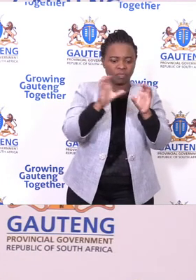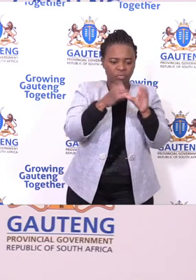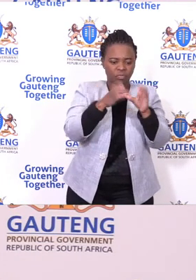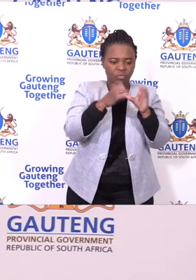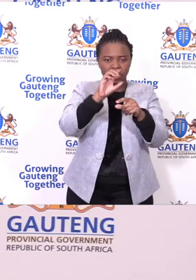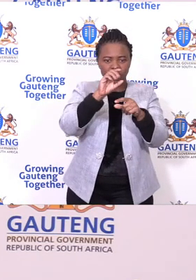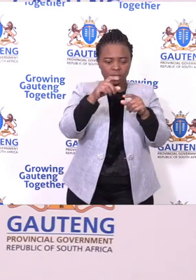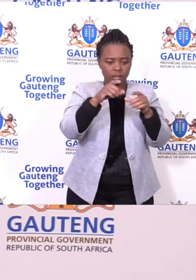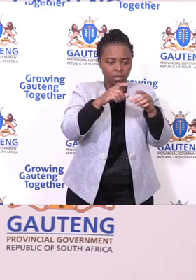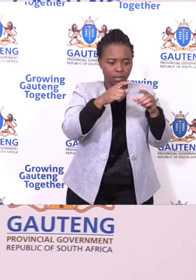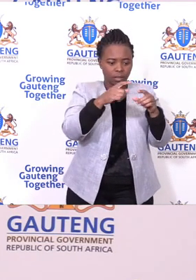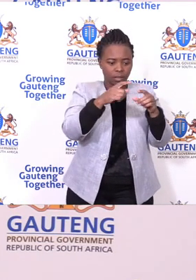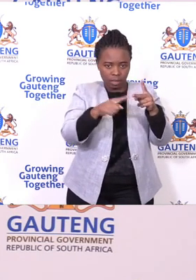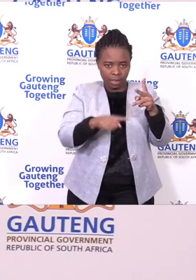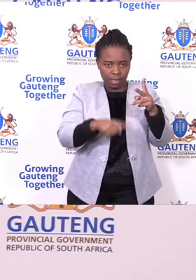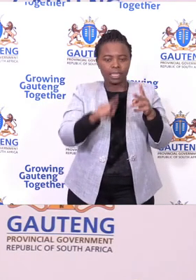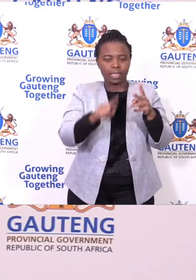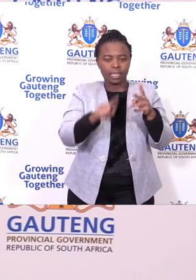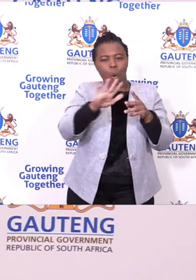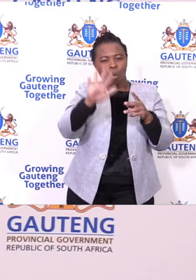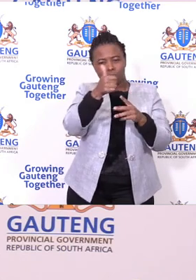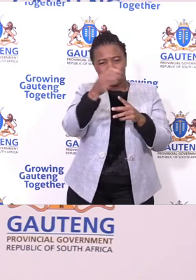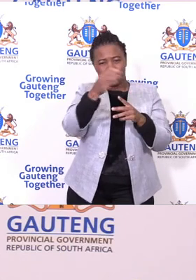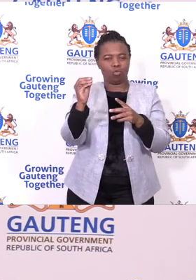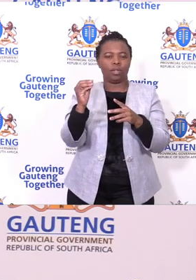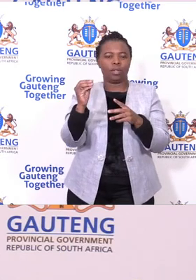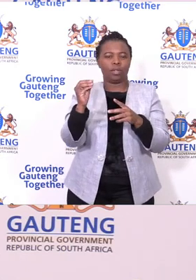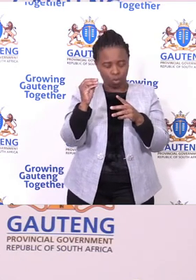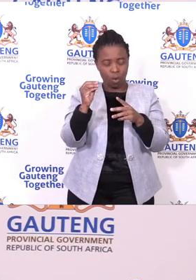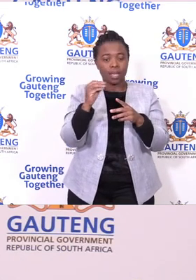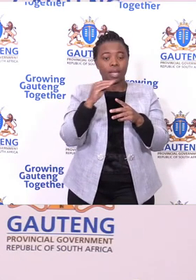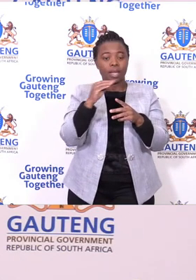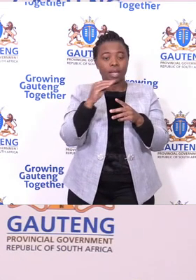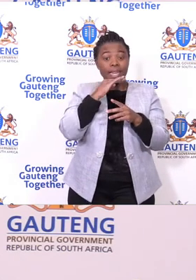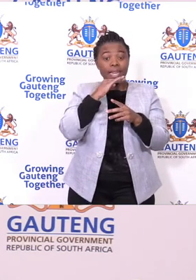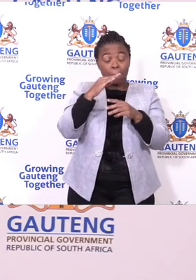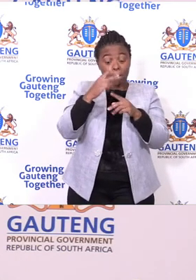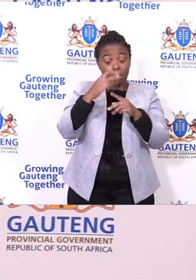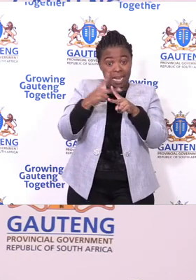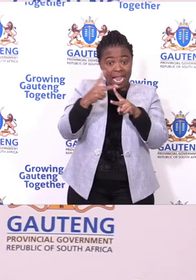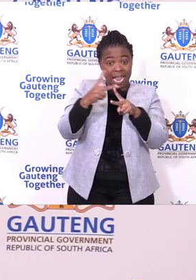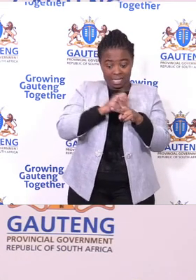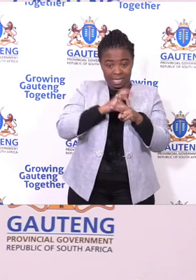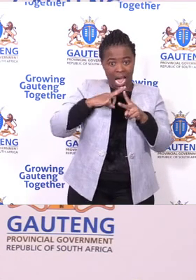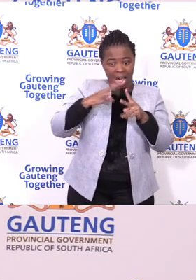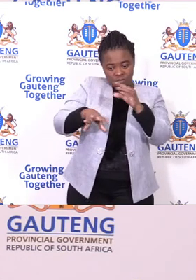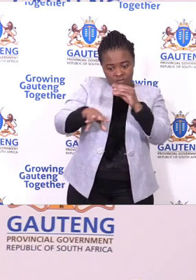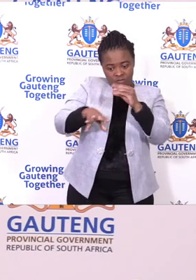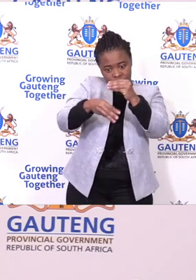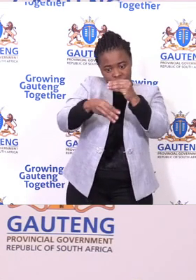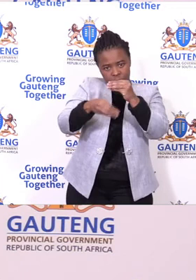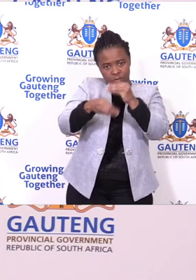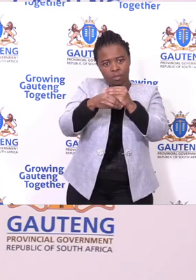almost 628. So the plan of increasing the number of staff is actually